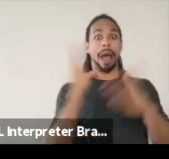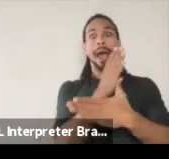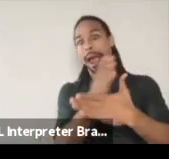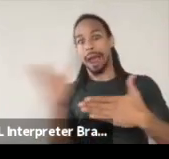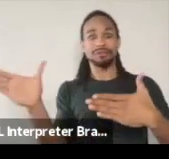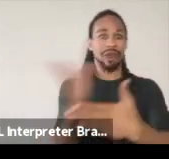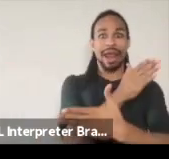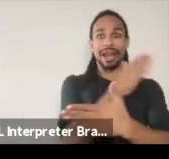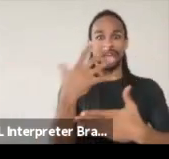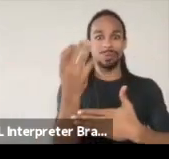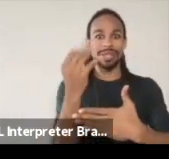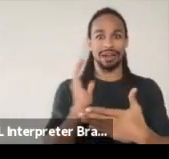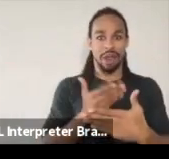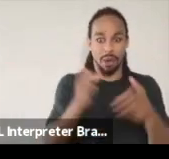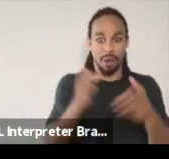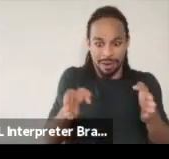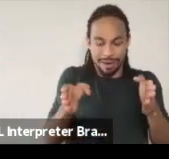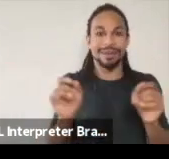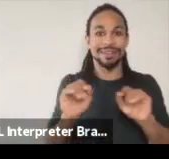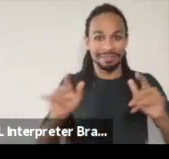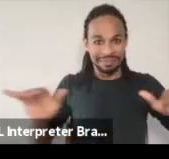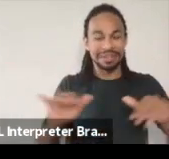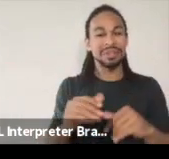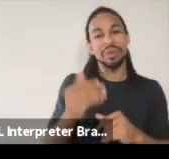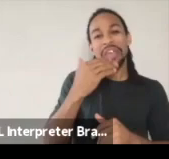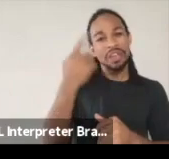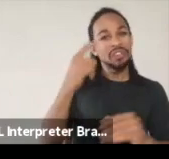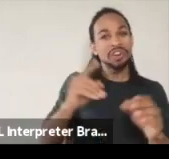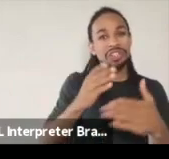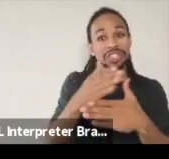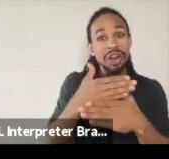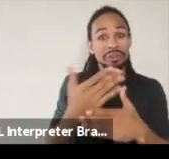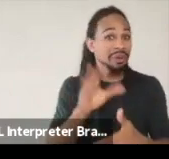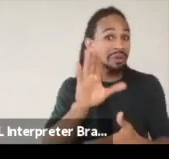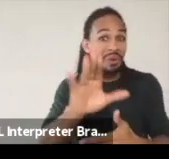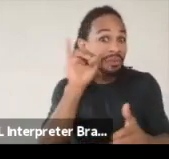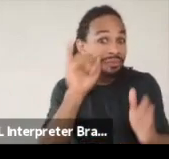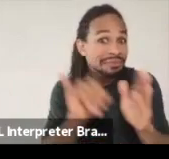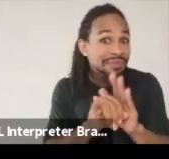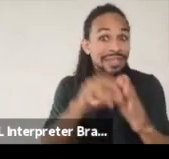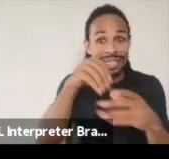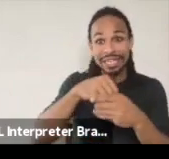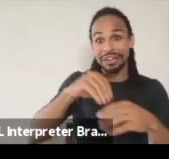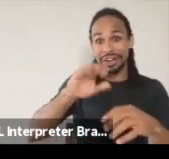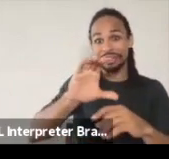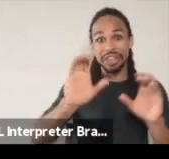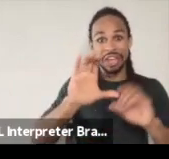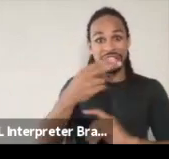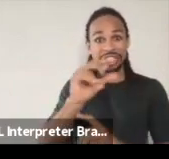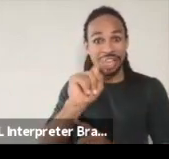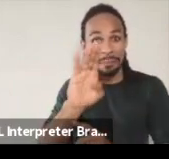sharing what that means in the chat box. So great. Thank you all.